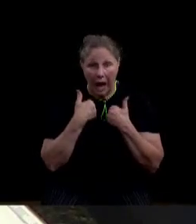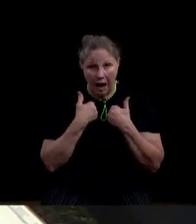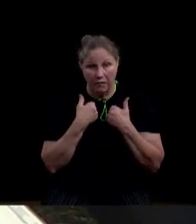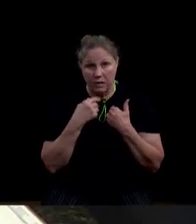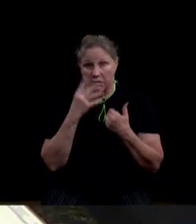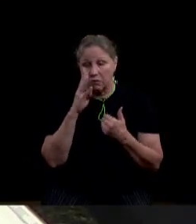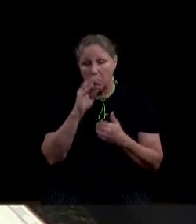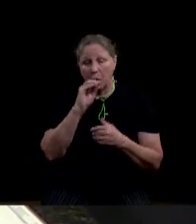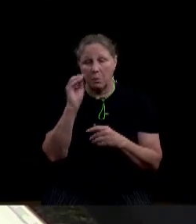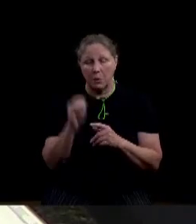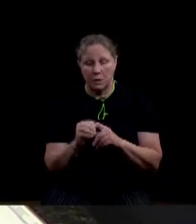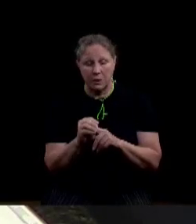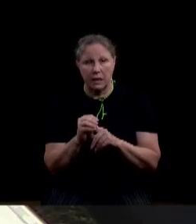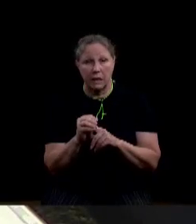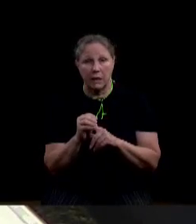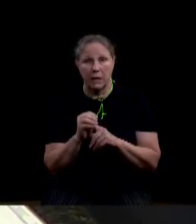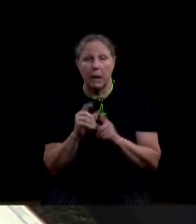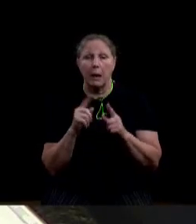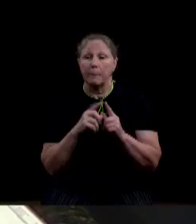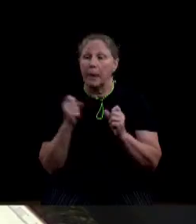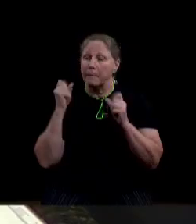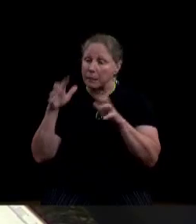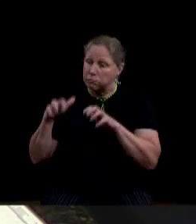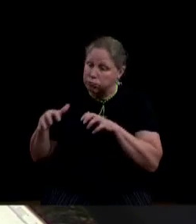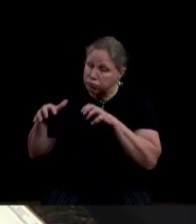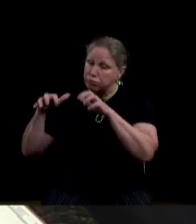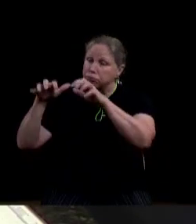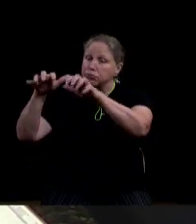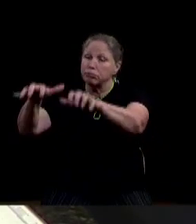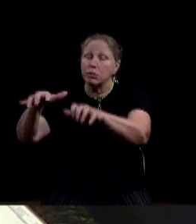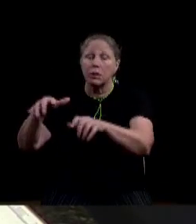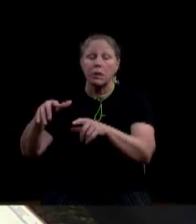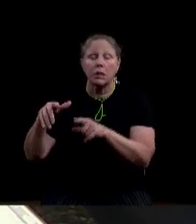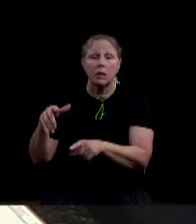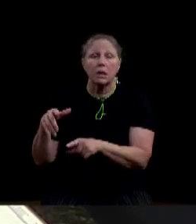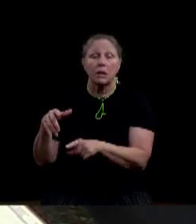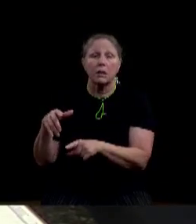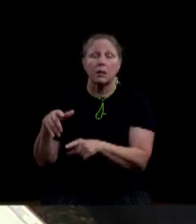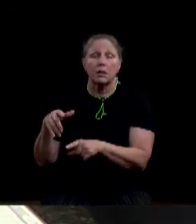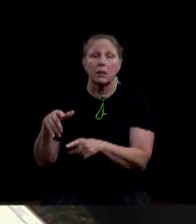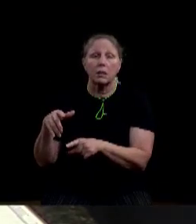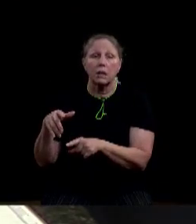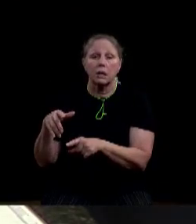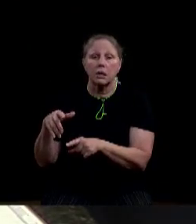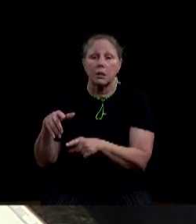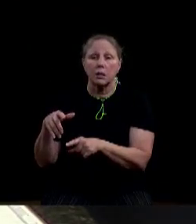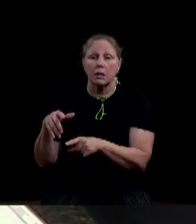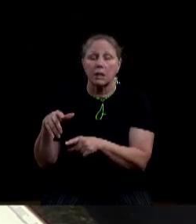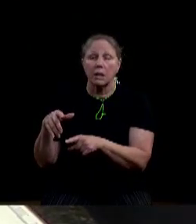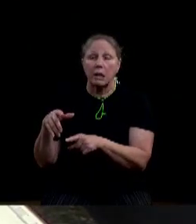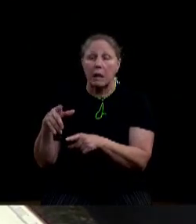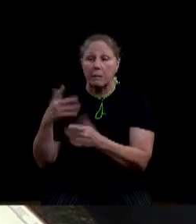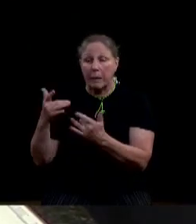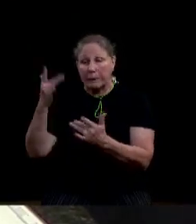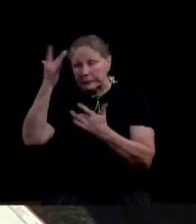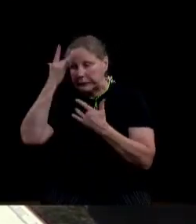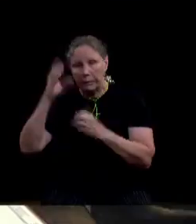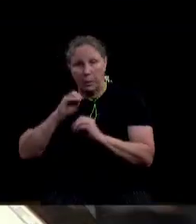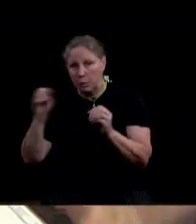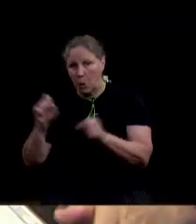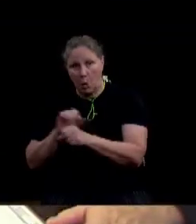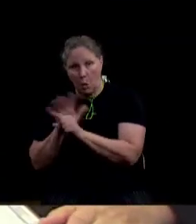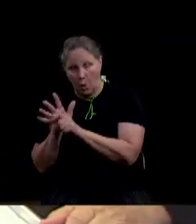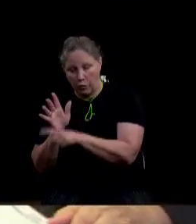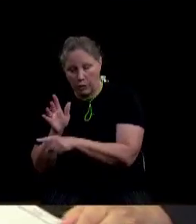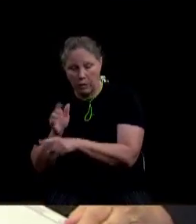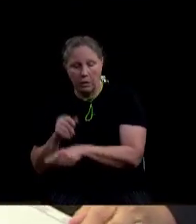have symptoms and they don't have COVID-19. And then you have a time period where there's